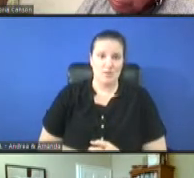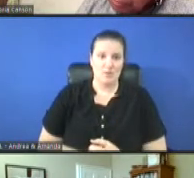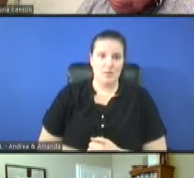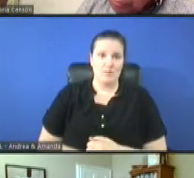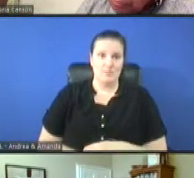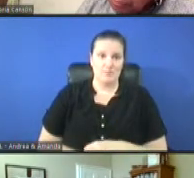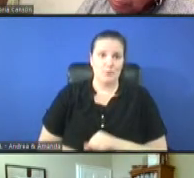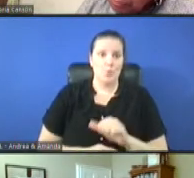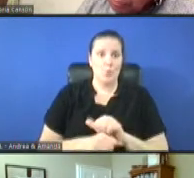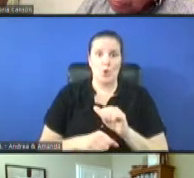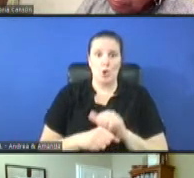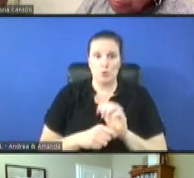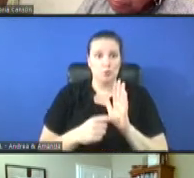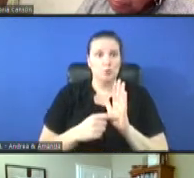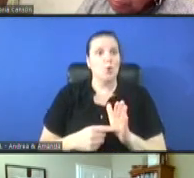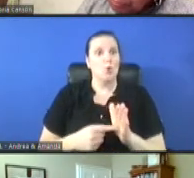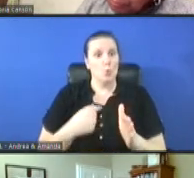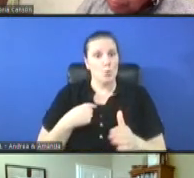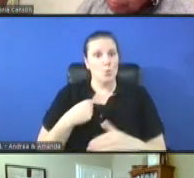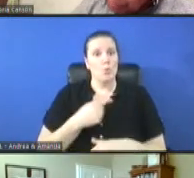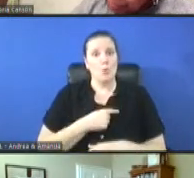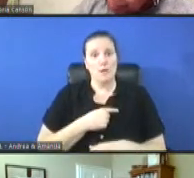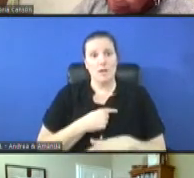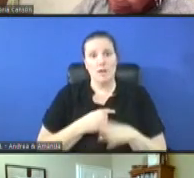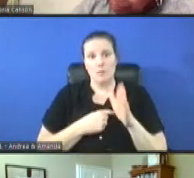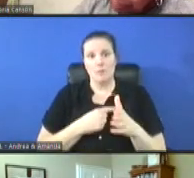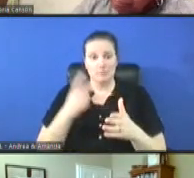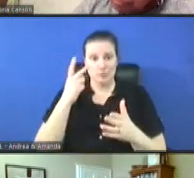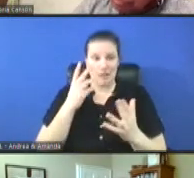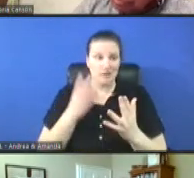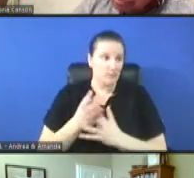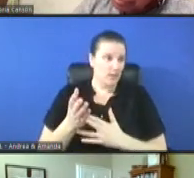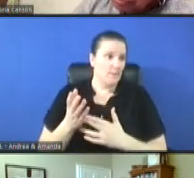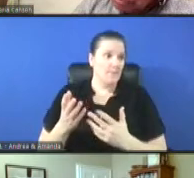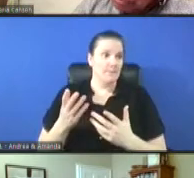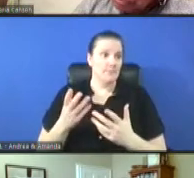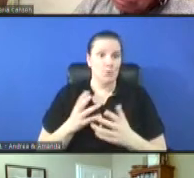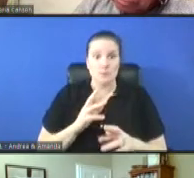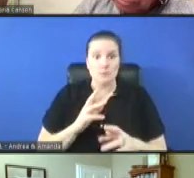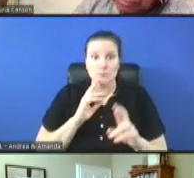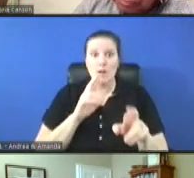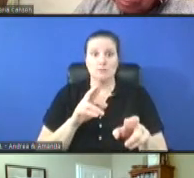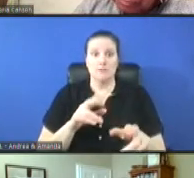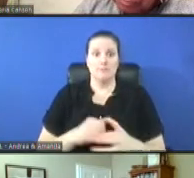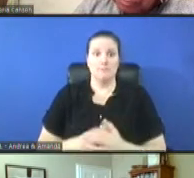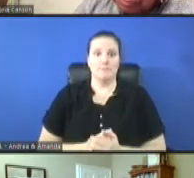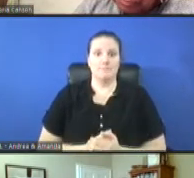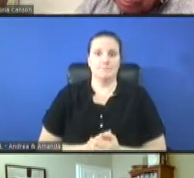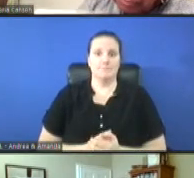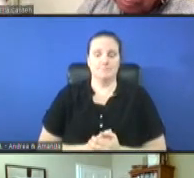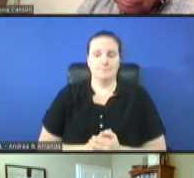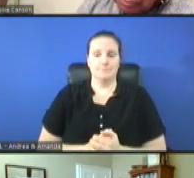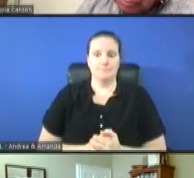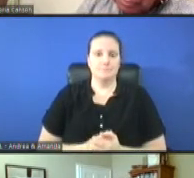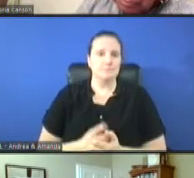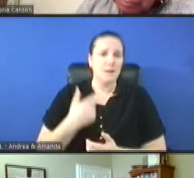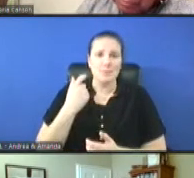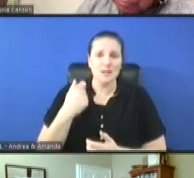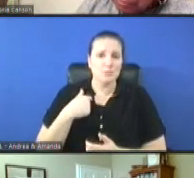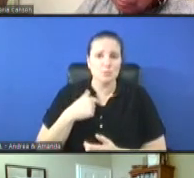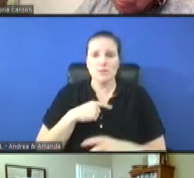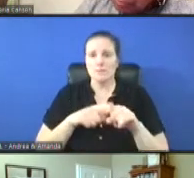we really have to work to show that we are going to be transparent and responsive, because we depend on